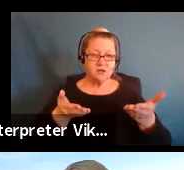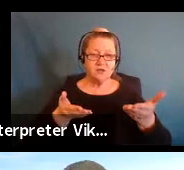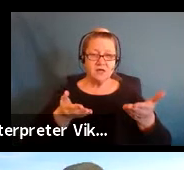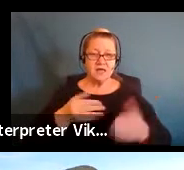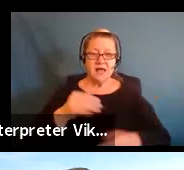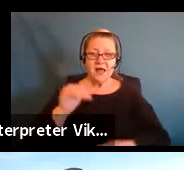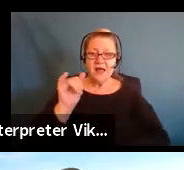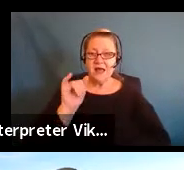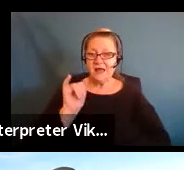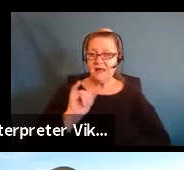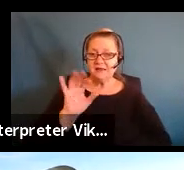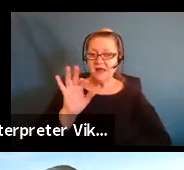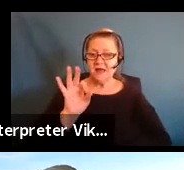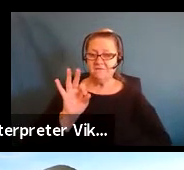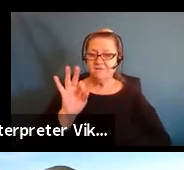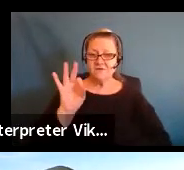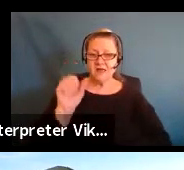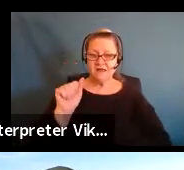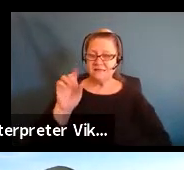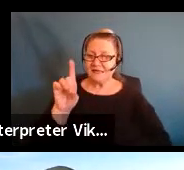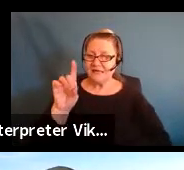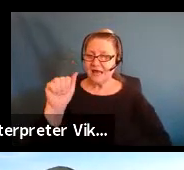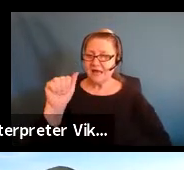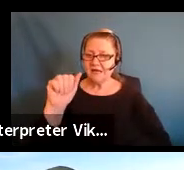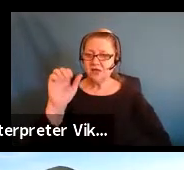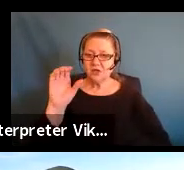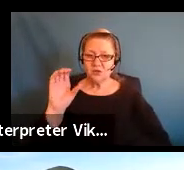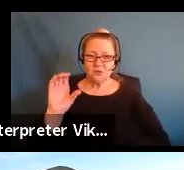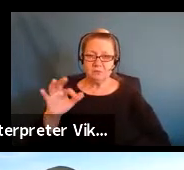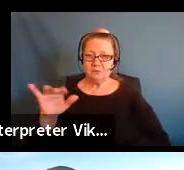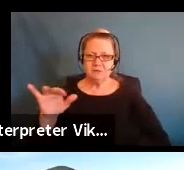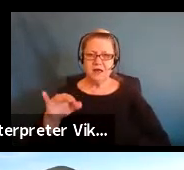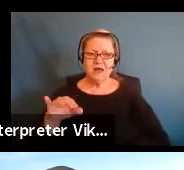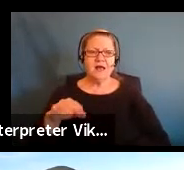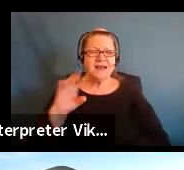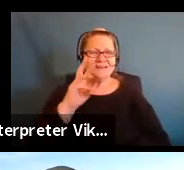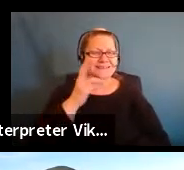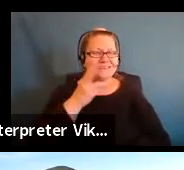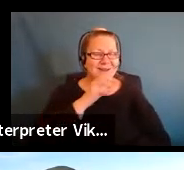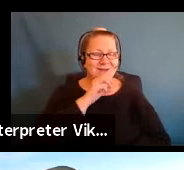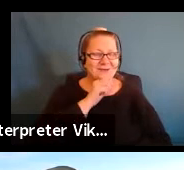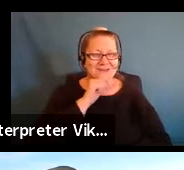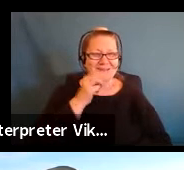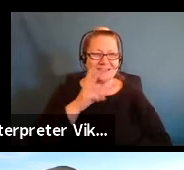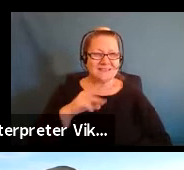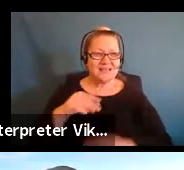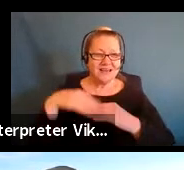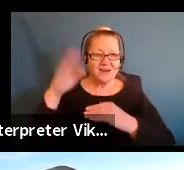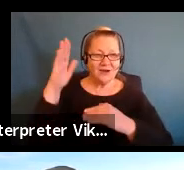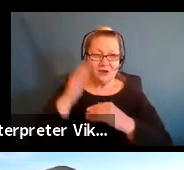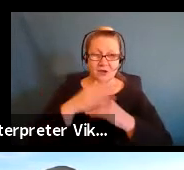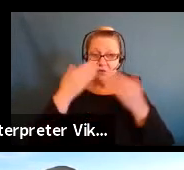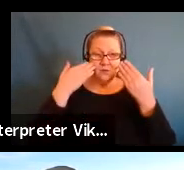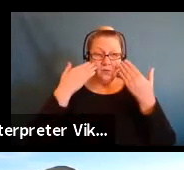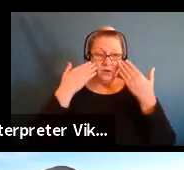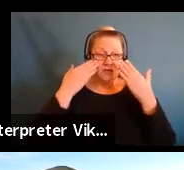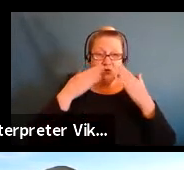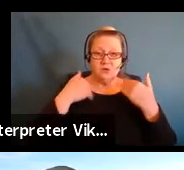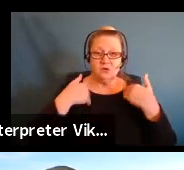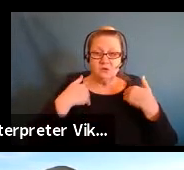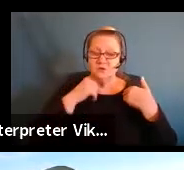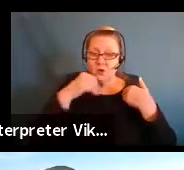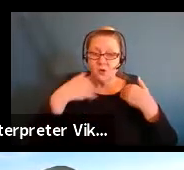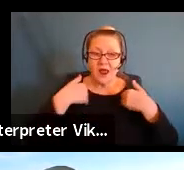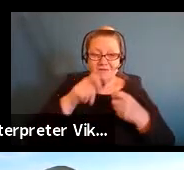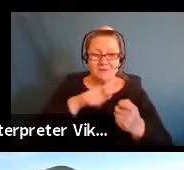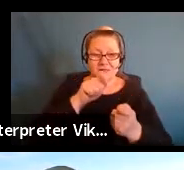FDA AUA has indicated, which is 16 and older. We don't have any contraindications. So we are actually